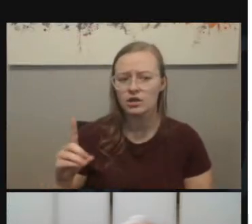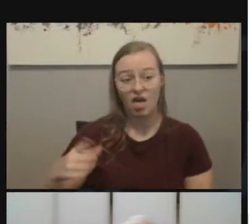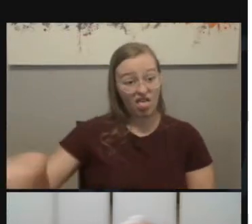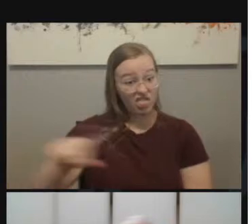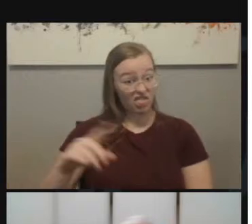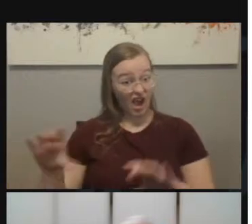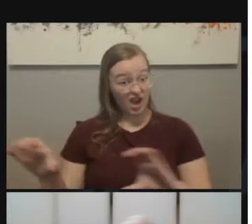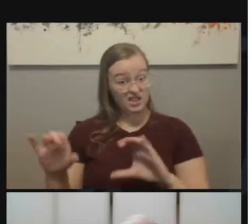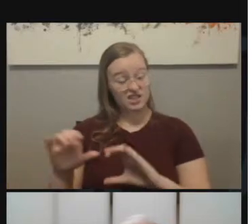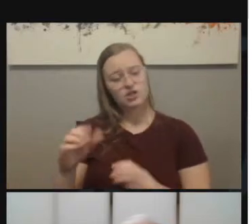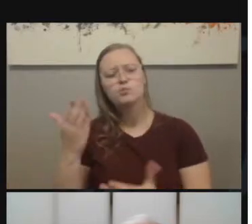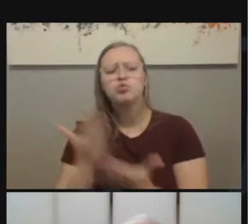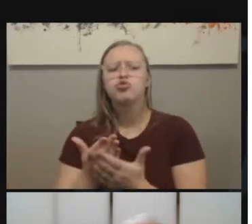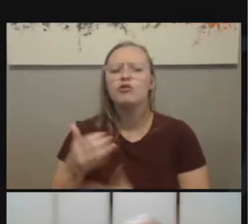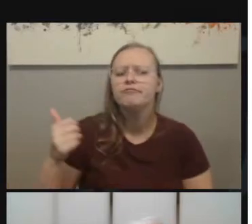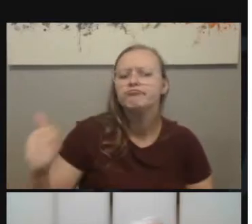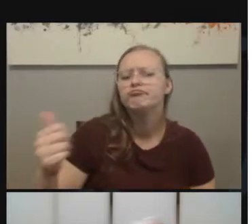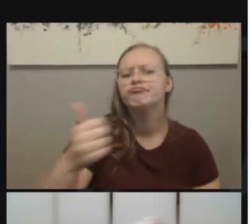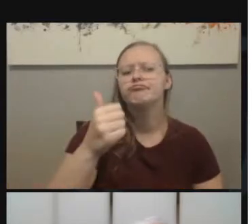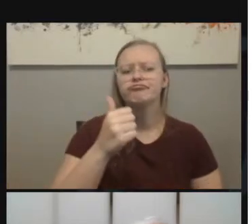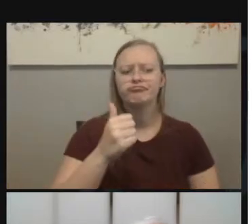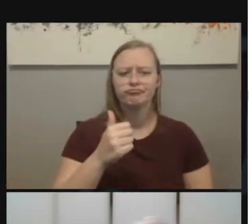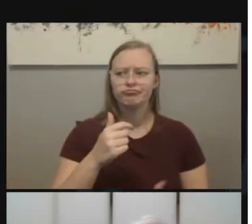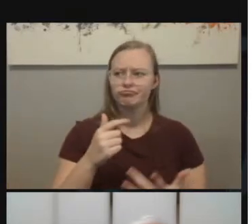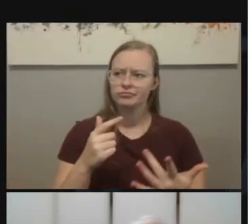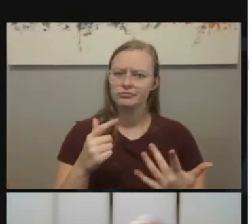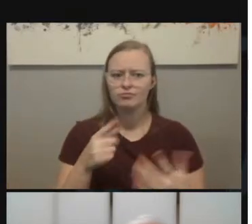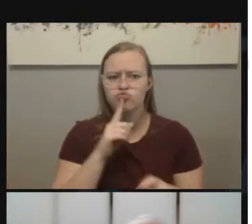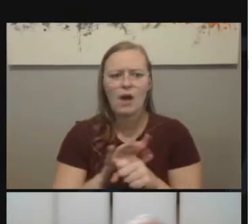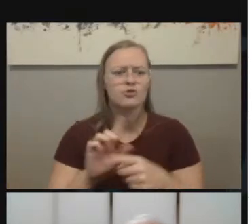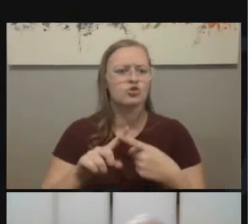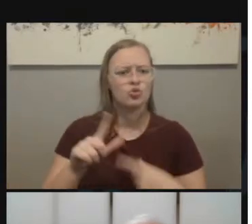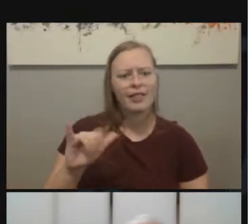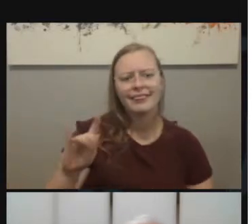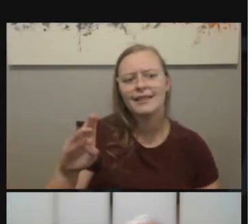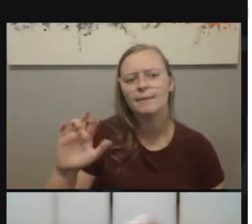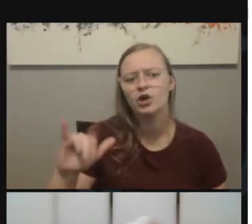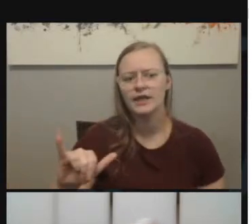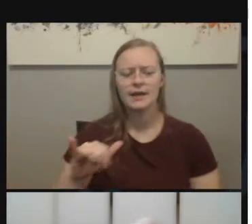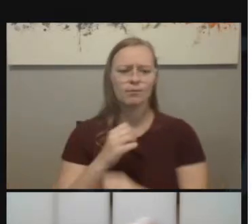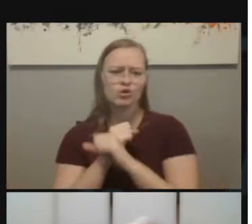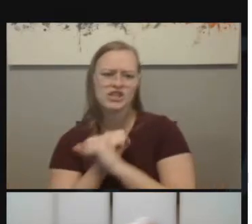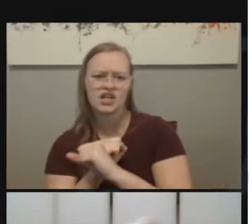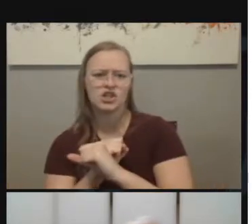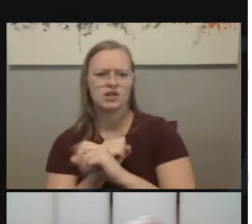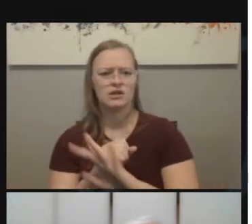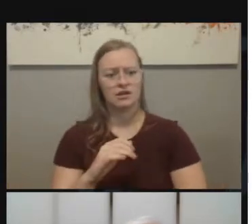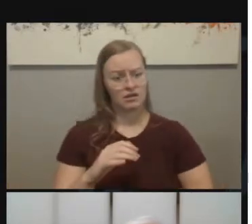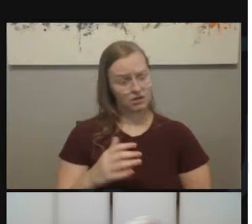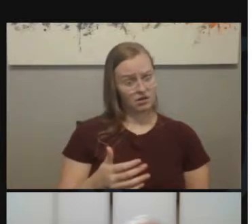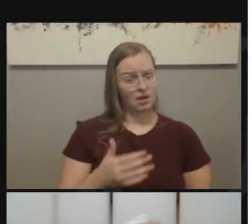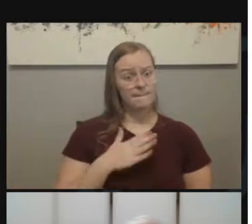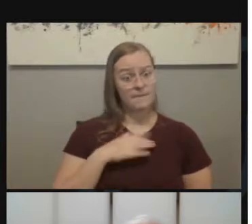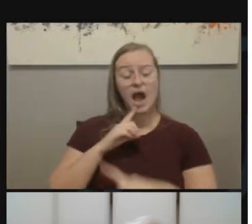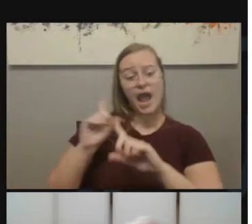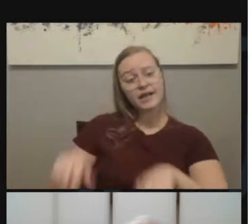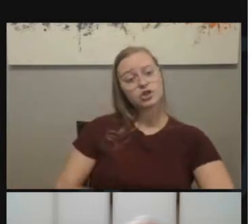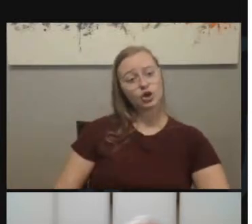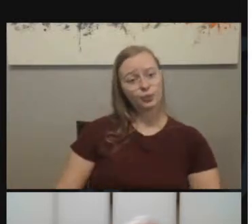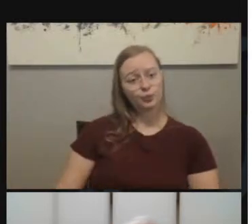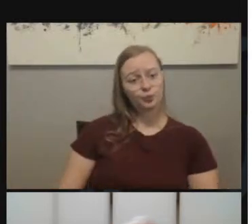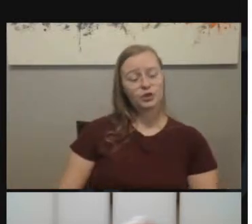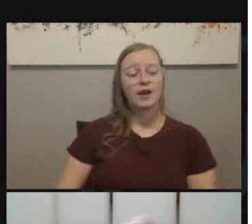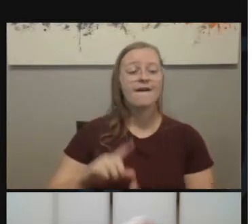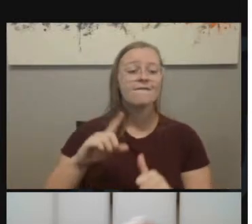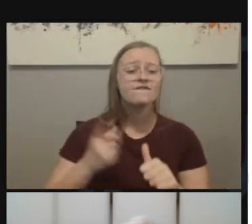prove themselves entitled to liberty and protection in this republic, my answer will be that the first